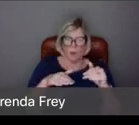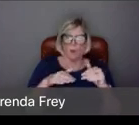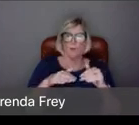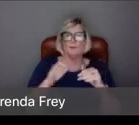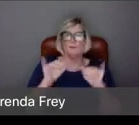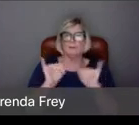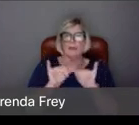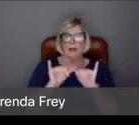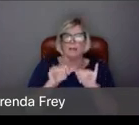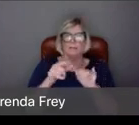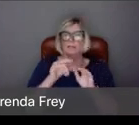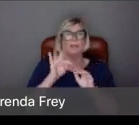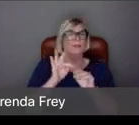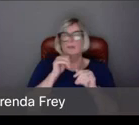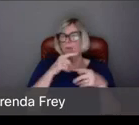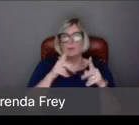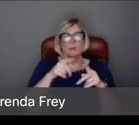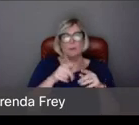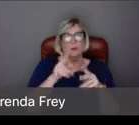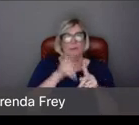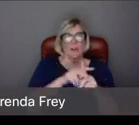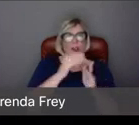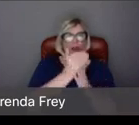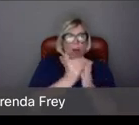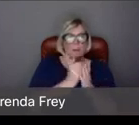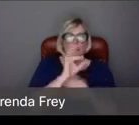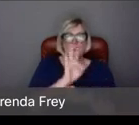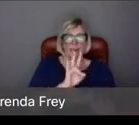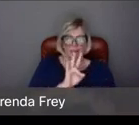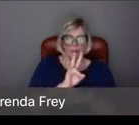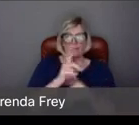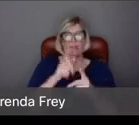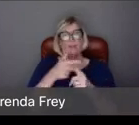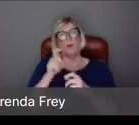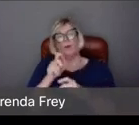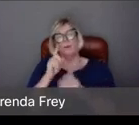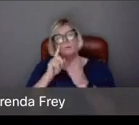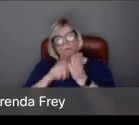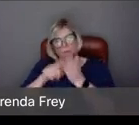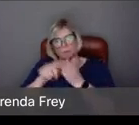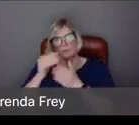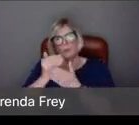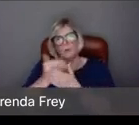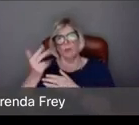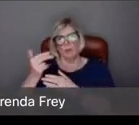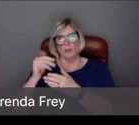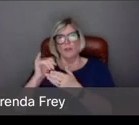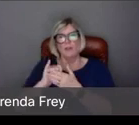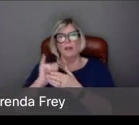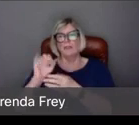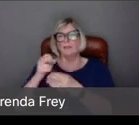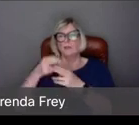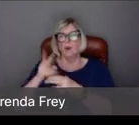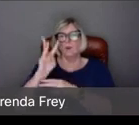But if Chapter 7 is not permitted, then you would go into looking into Chapter 13. That's also called a wage earner